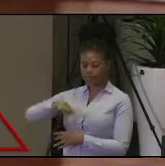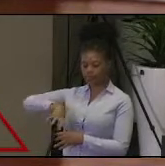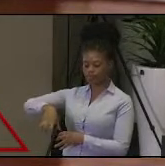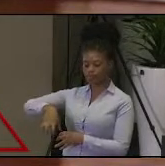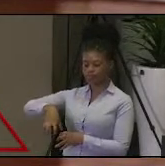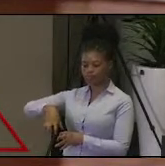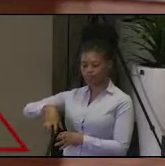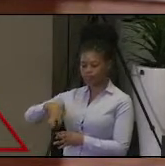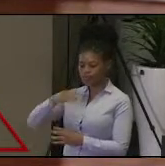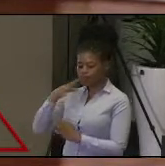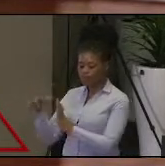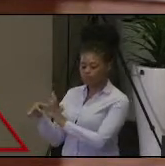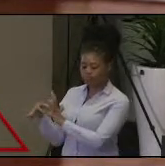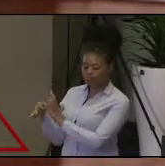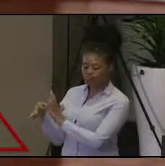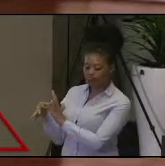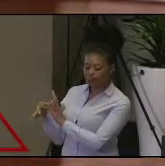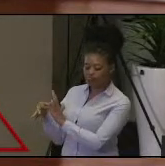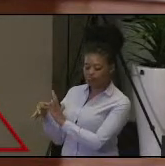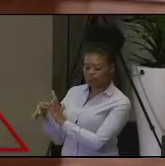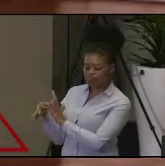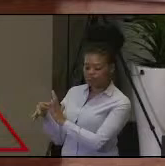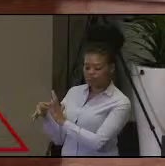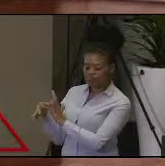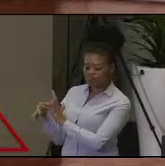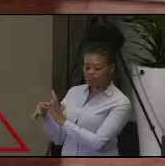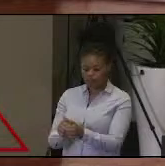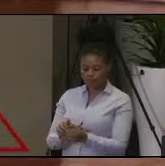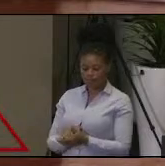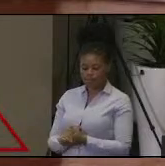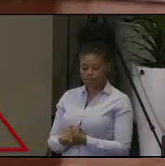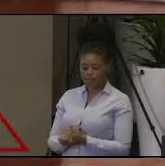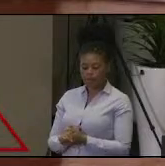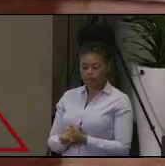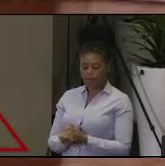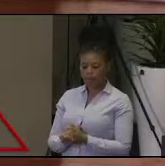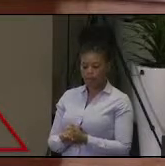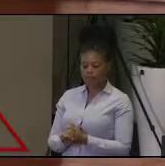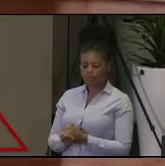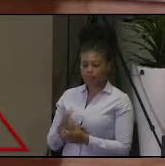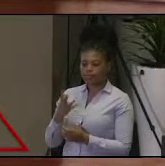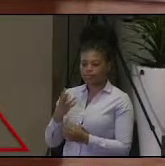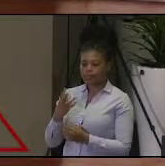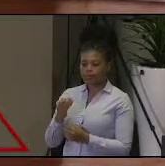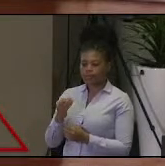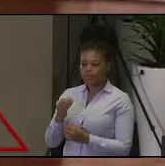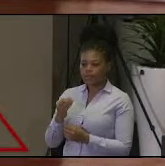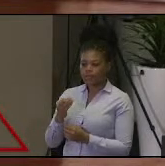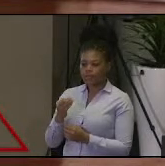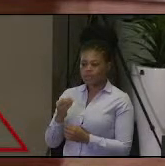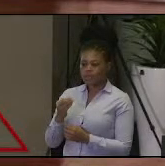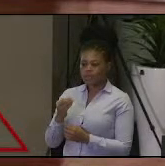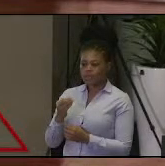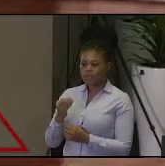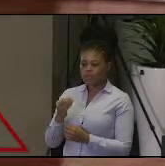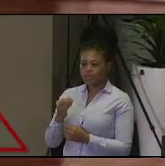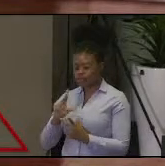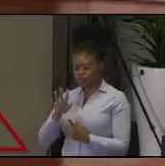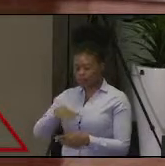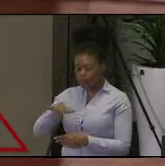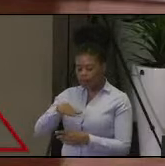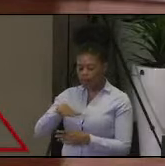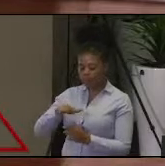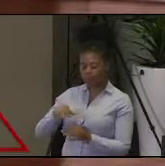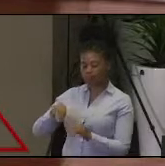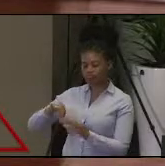Province through collaboration and partnerships, leaving no one and no place behind. As